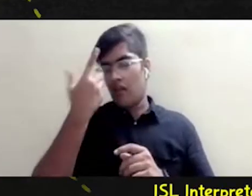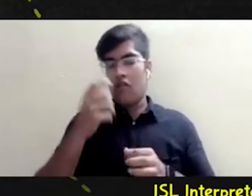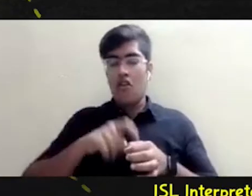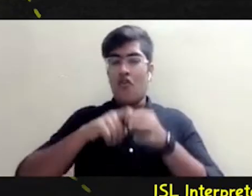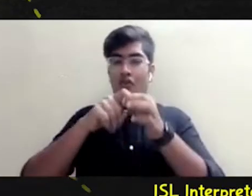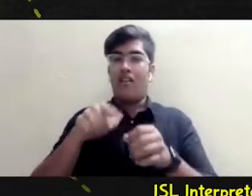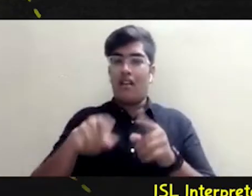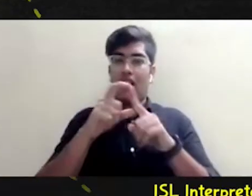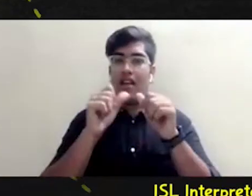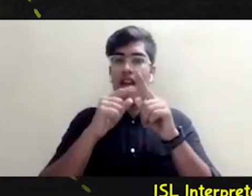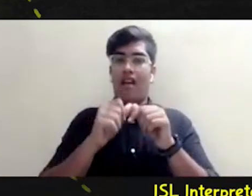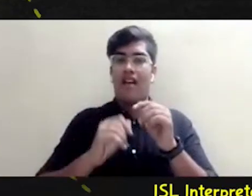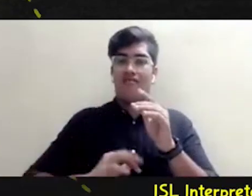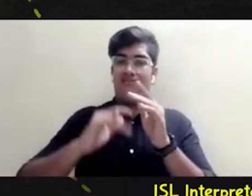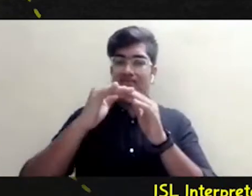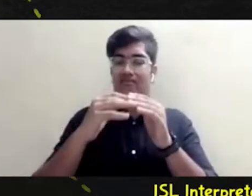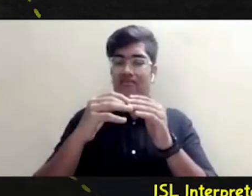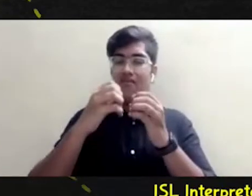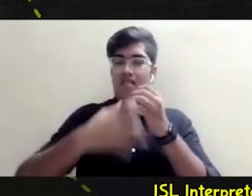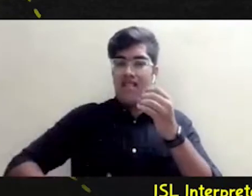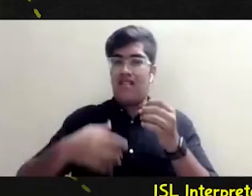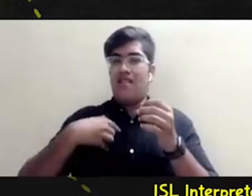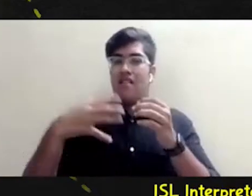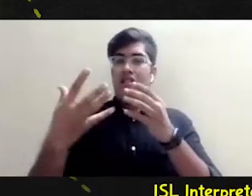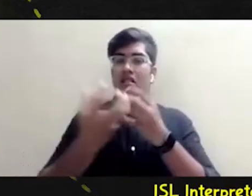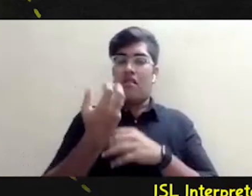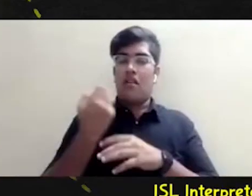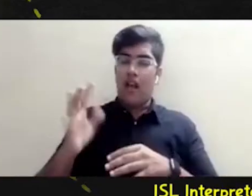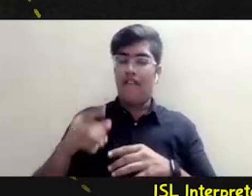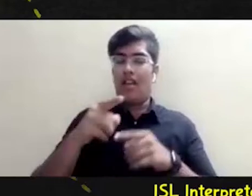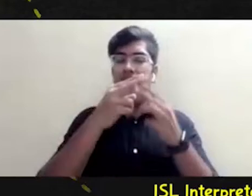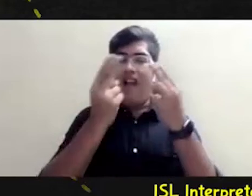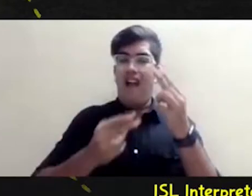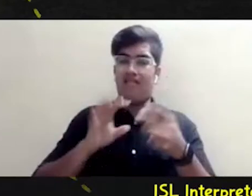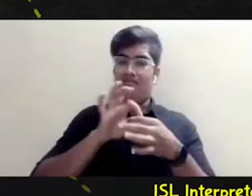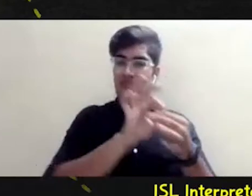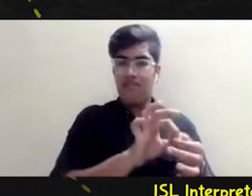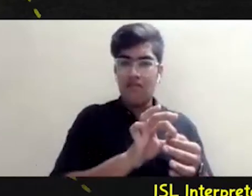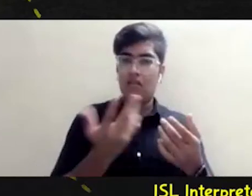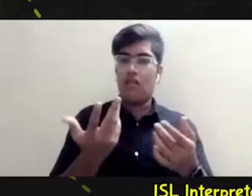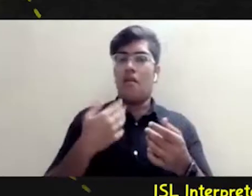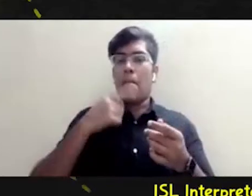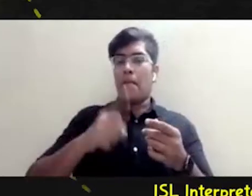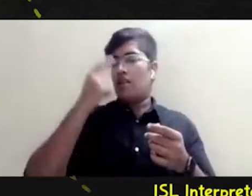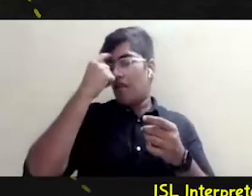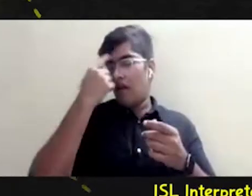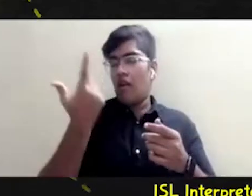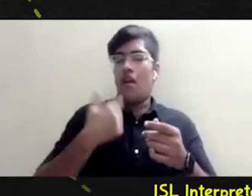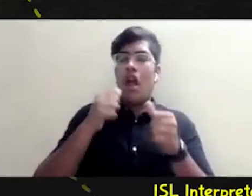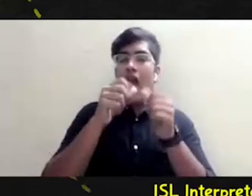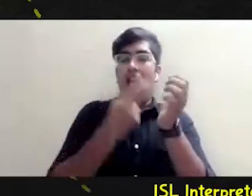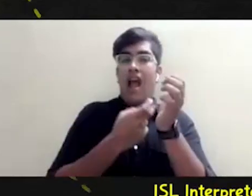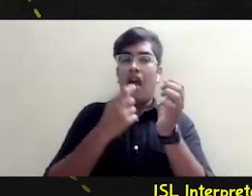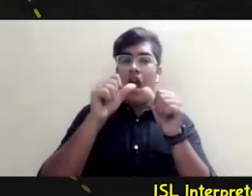qualitatively recording data through arts, I think we have to actually think about how are we preserving arts itself